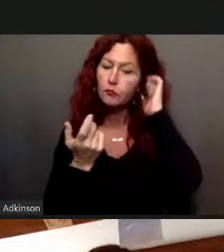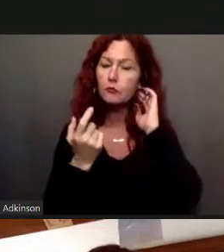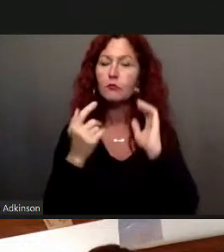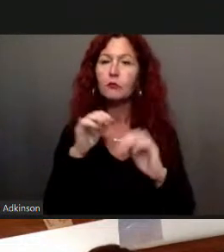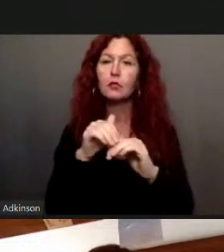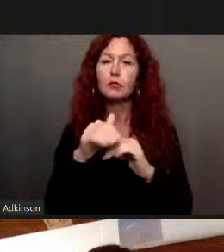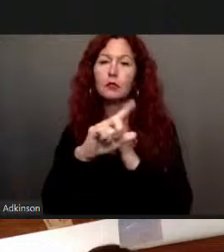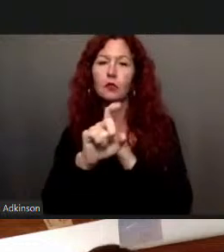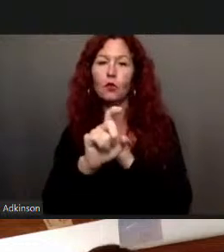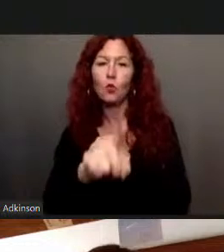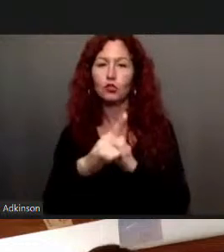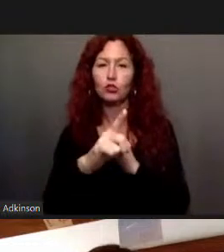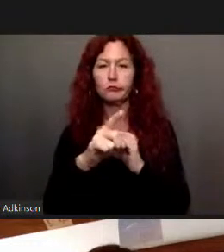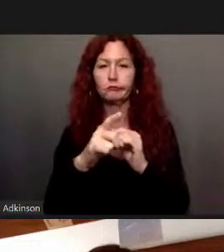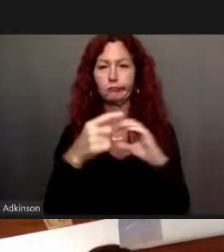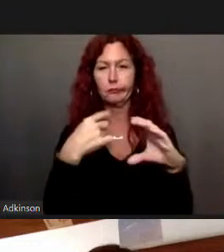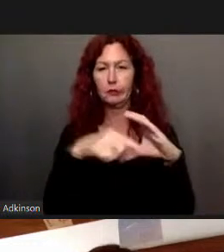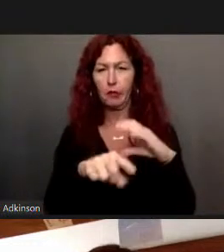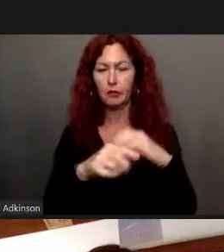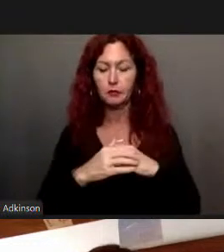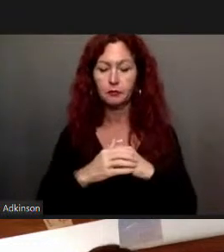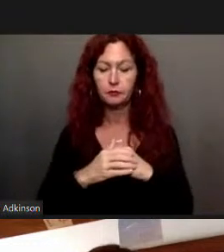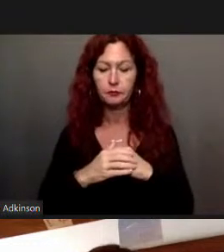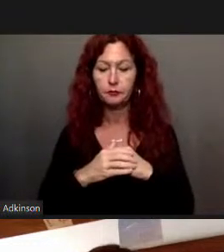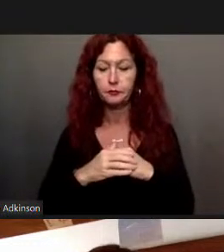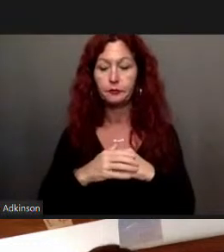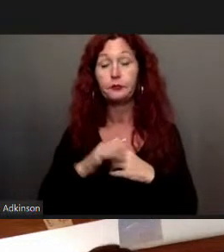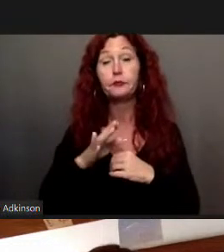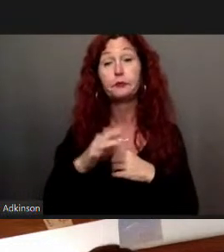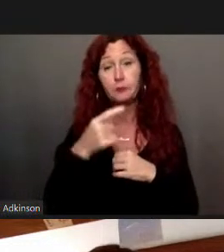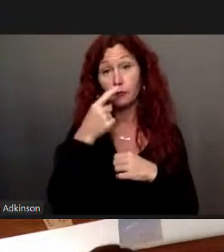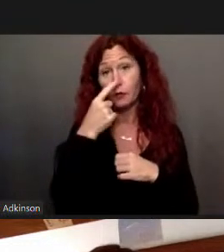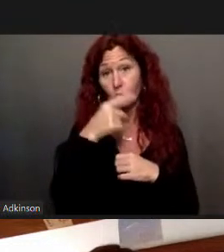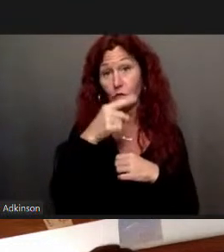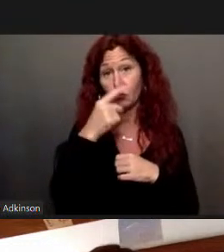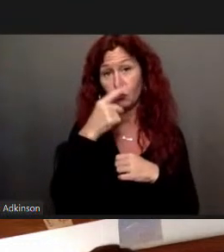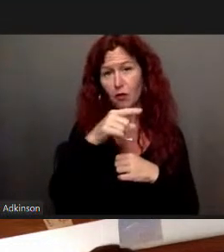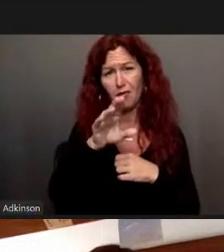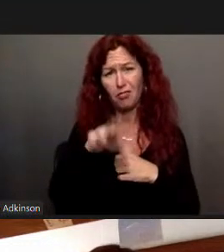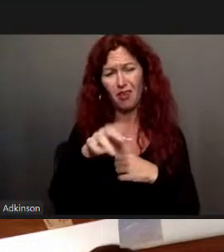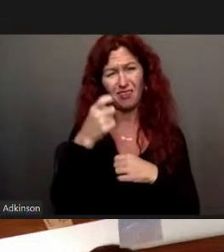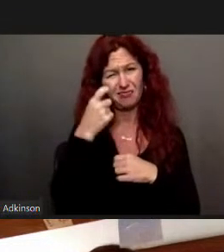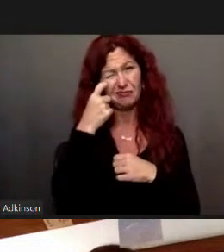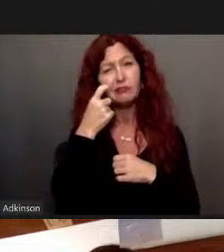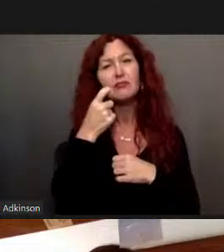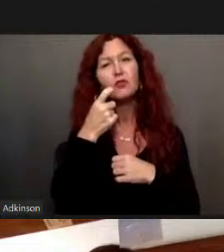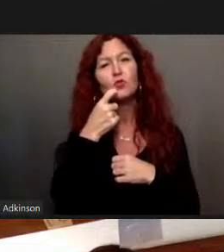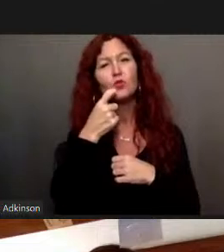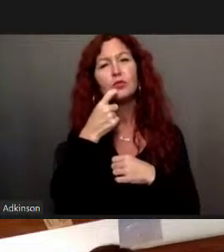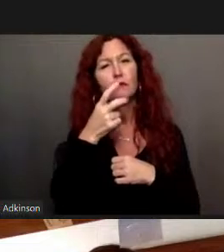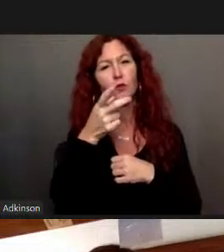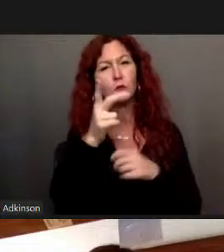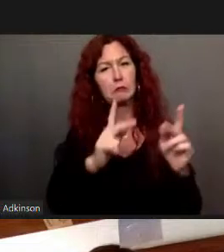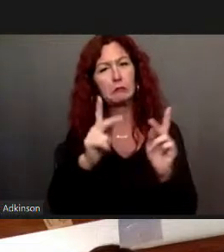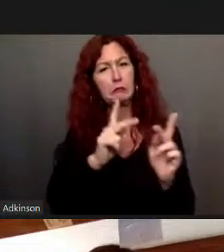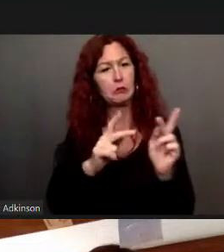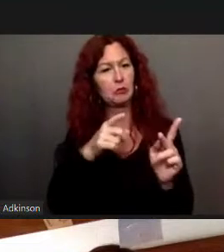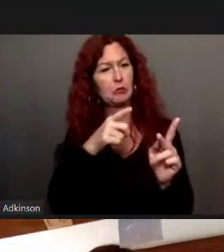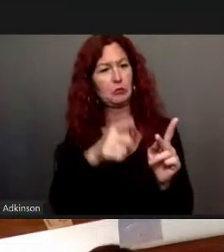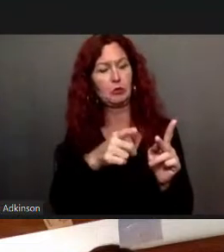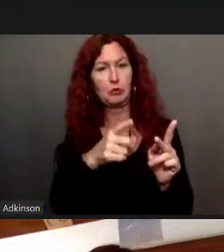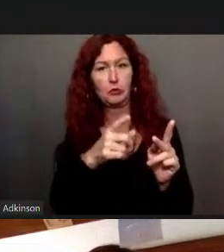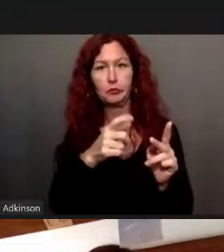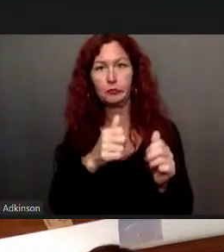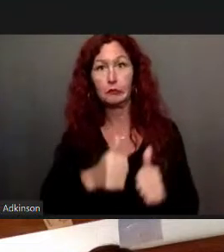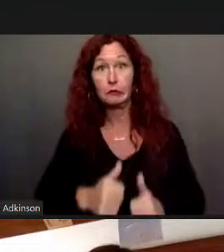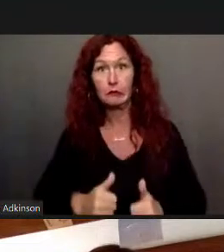someone can share more details on the county providing hotel rooms for people who need to self-isolate. Sure, I